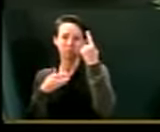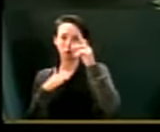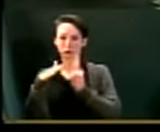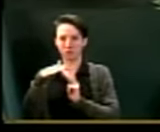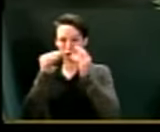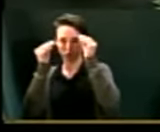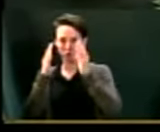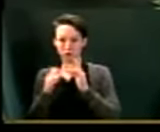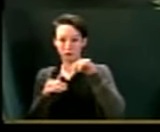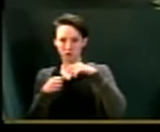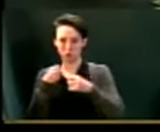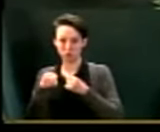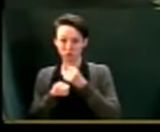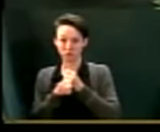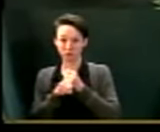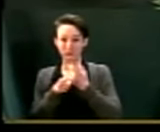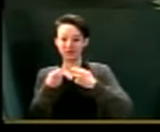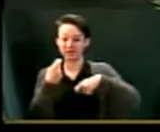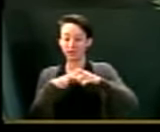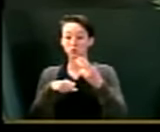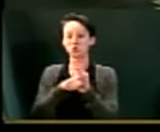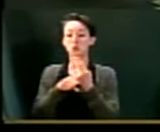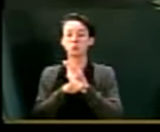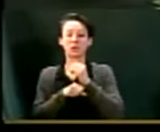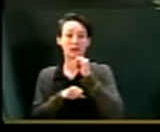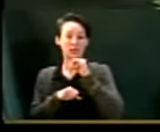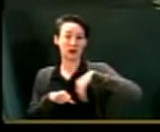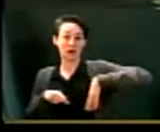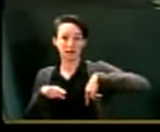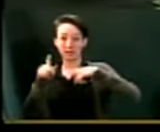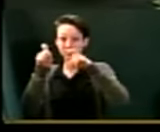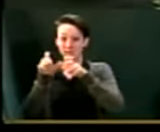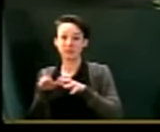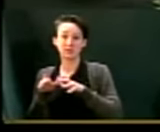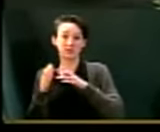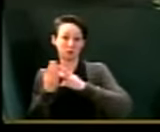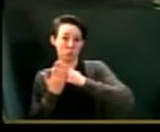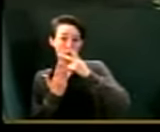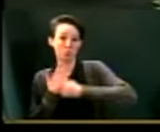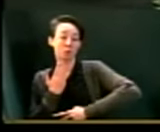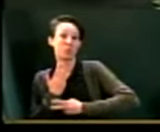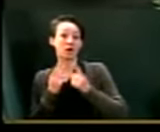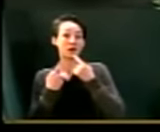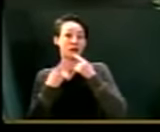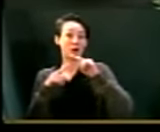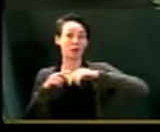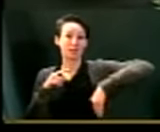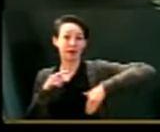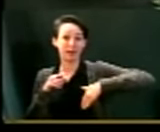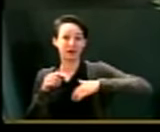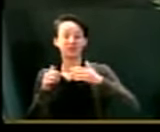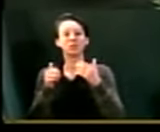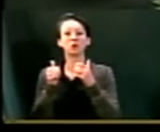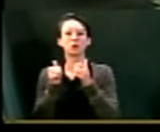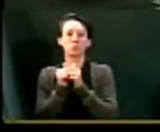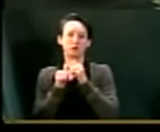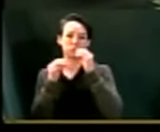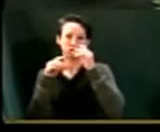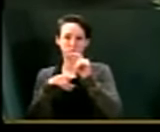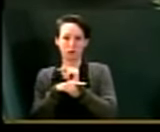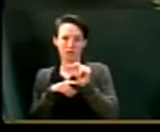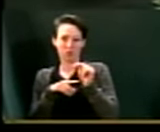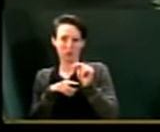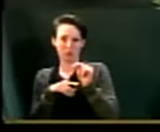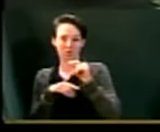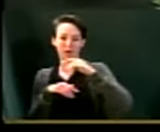Instead, they chose a new, untested, unfamiliar platform, which they announced very late, with training even later. Teachers were